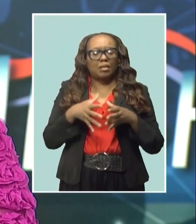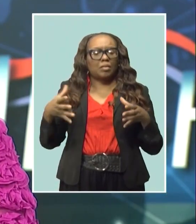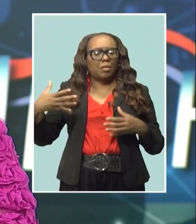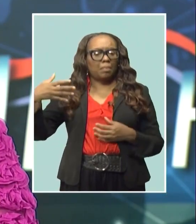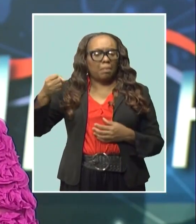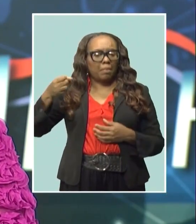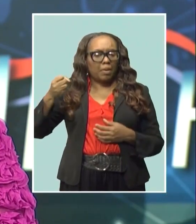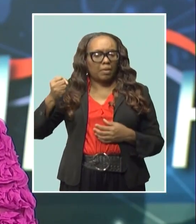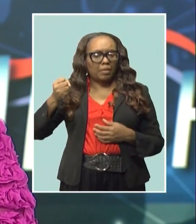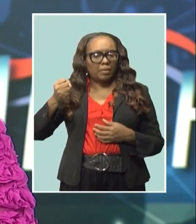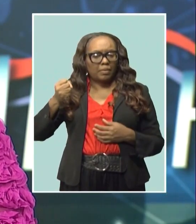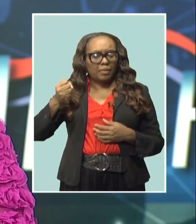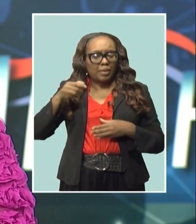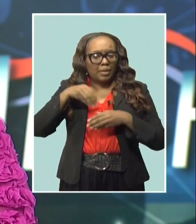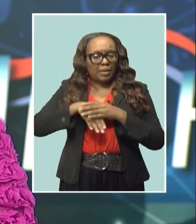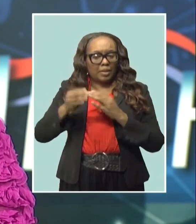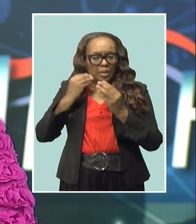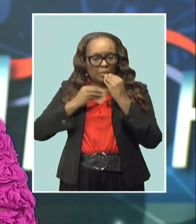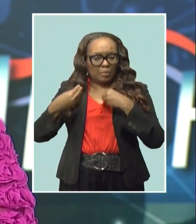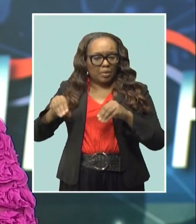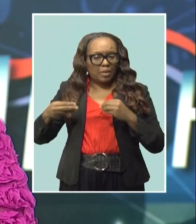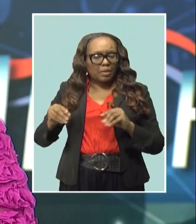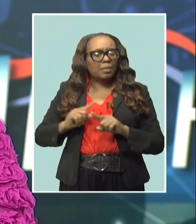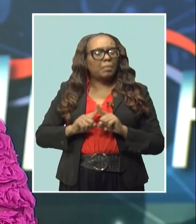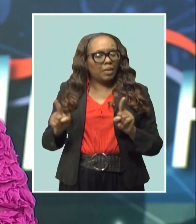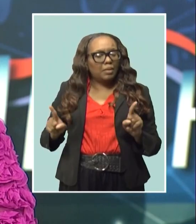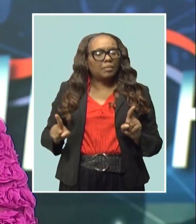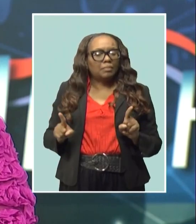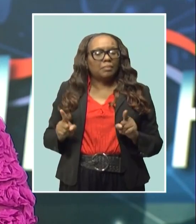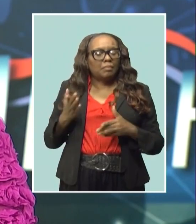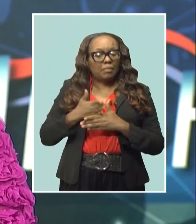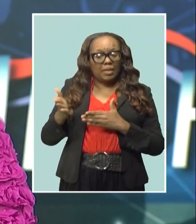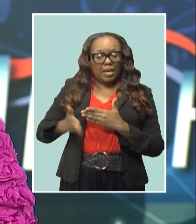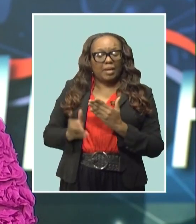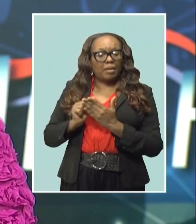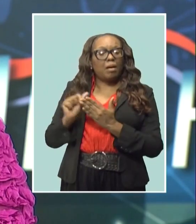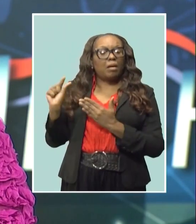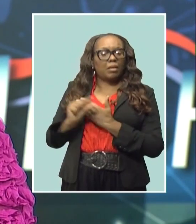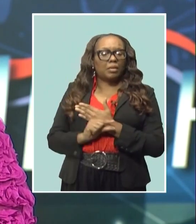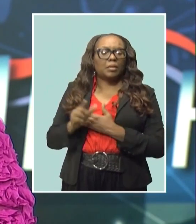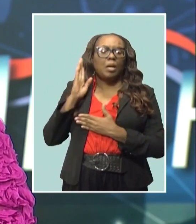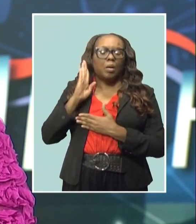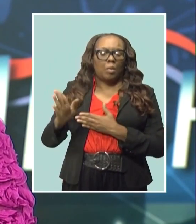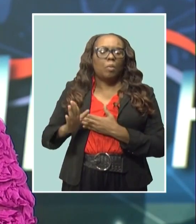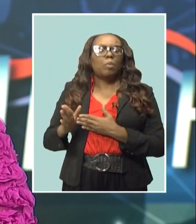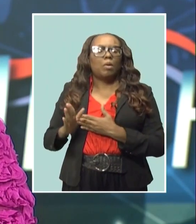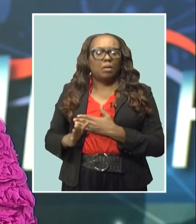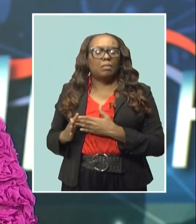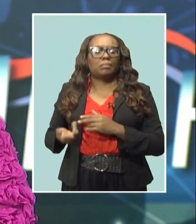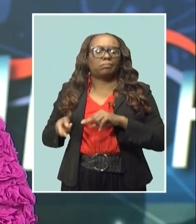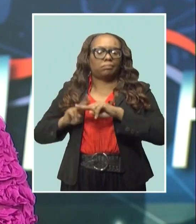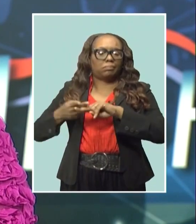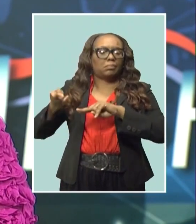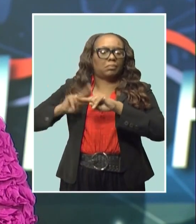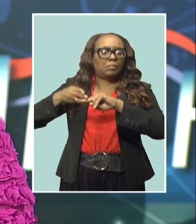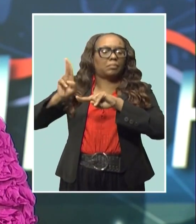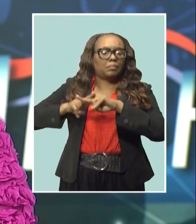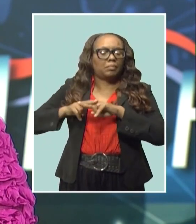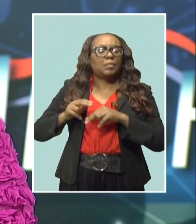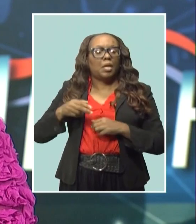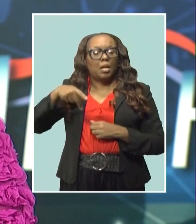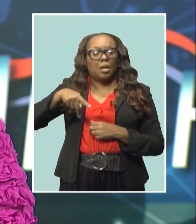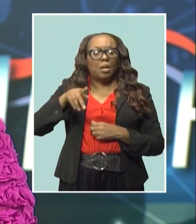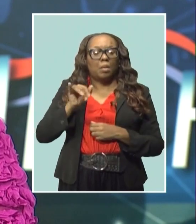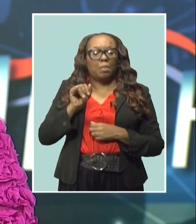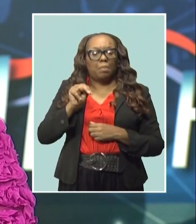of milk on supermarket shelves should end by August. Word of this came from the Pine Hill Dairy today. Country manager